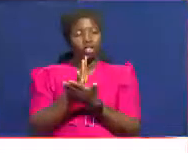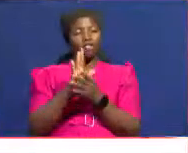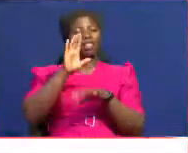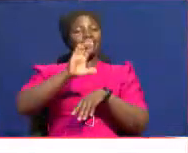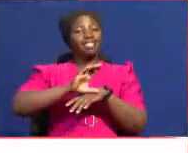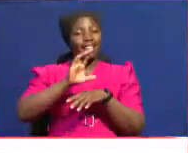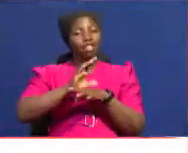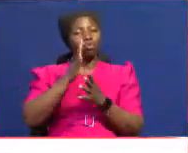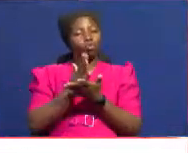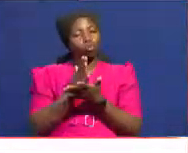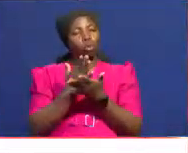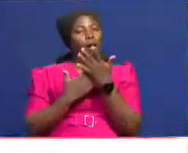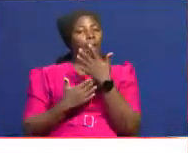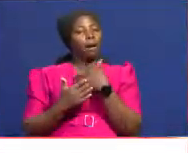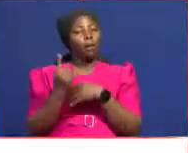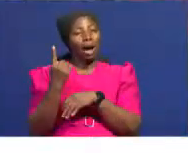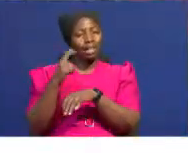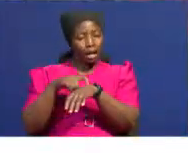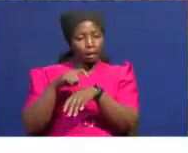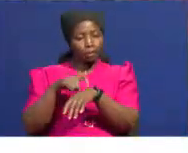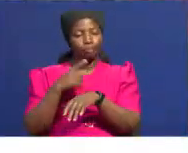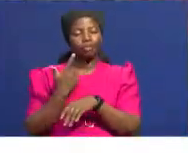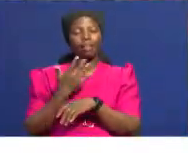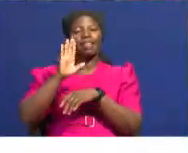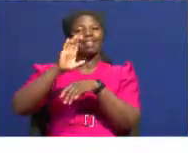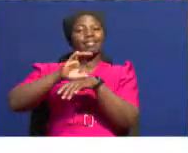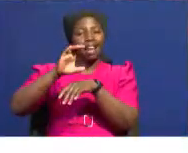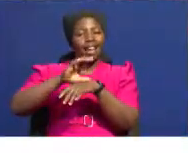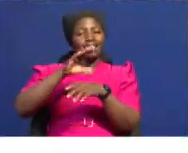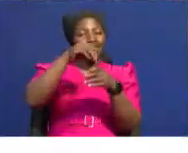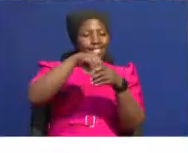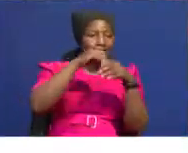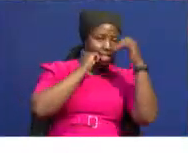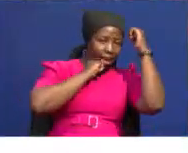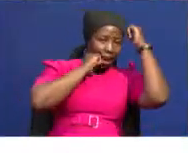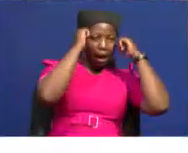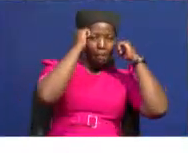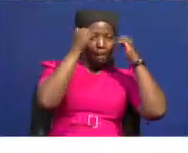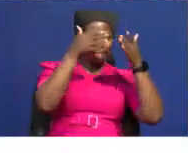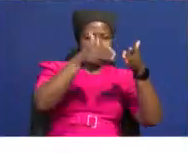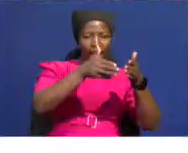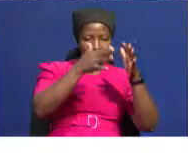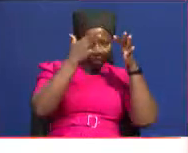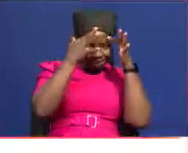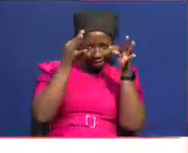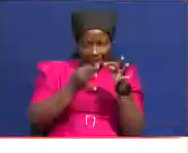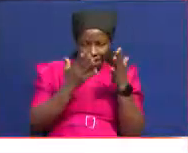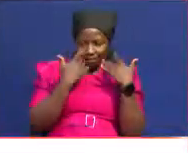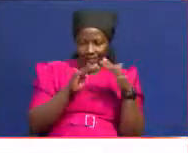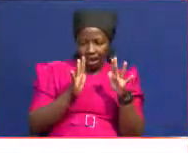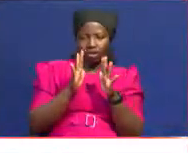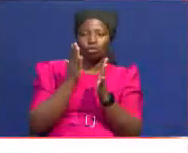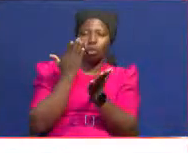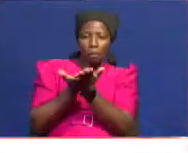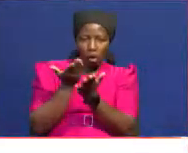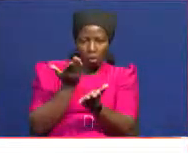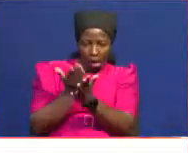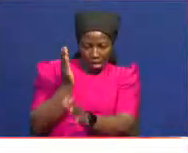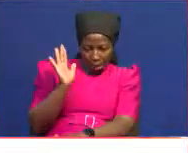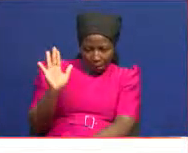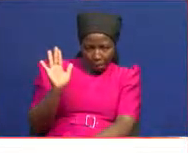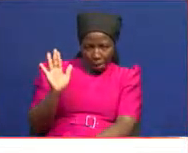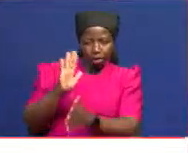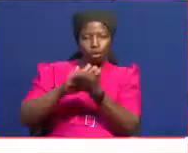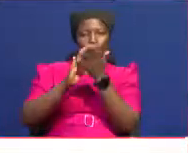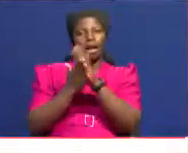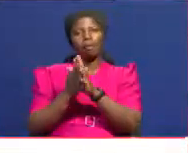In fact, at one stage, the church in the military decided to propose for him to be made